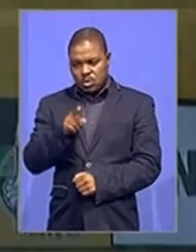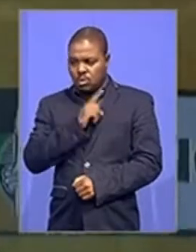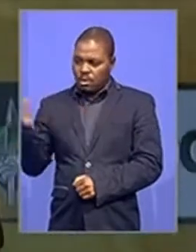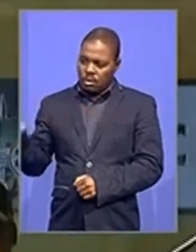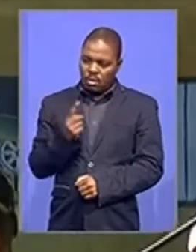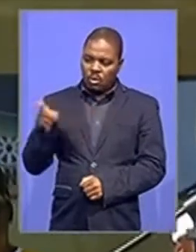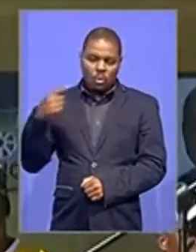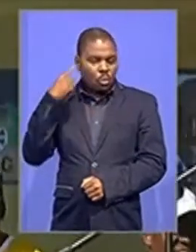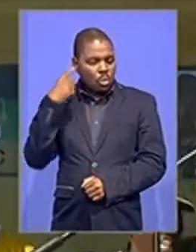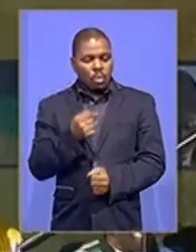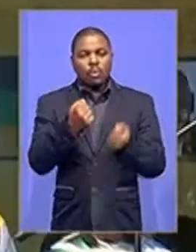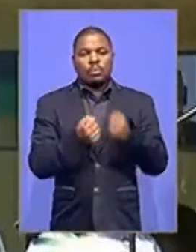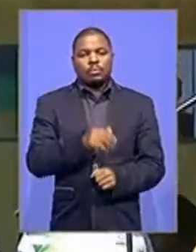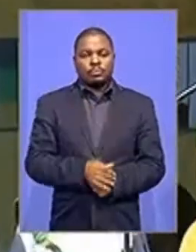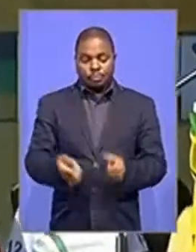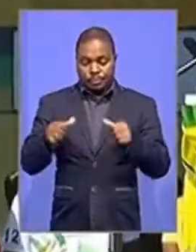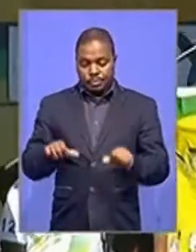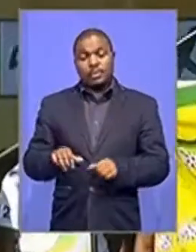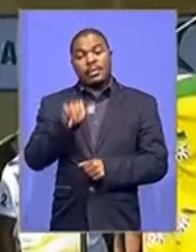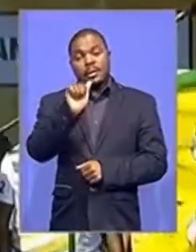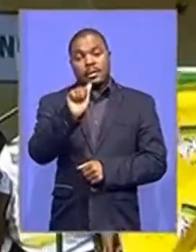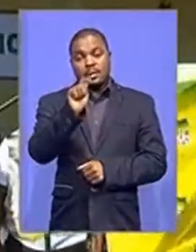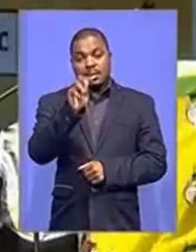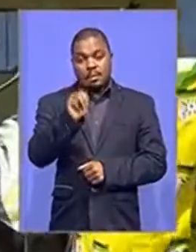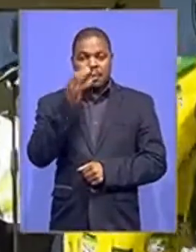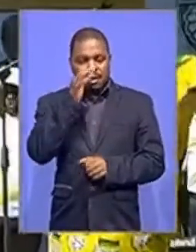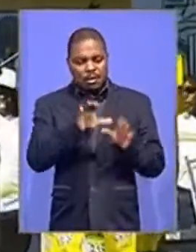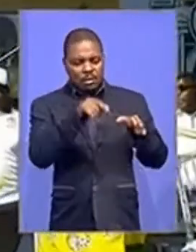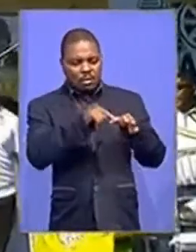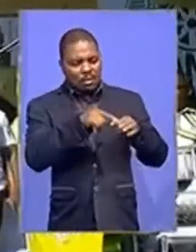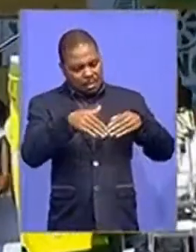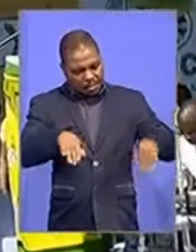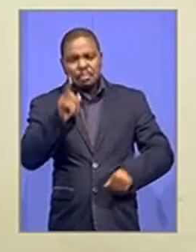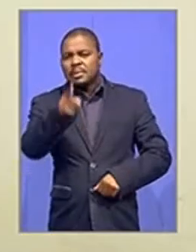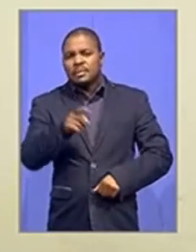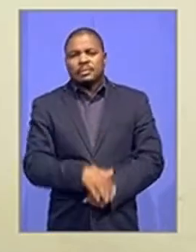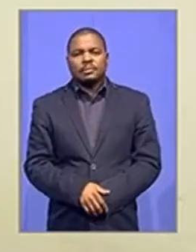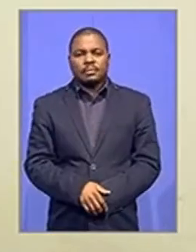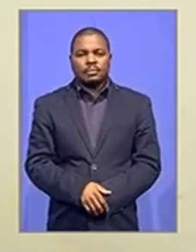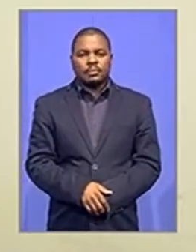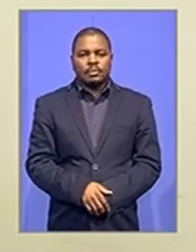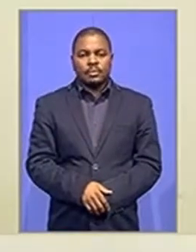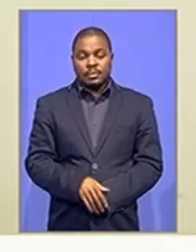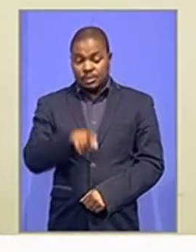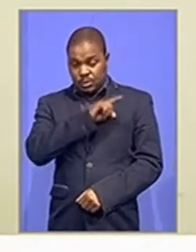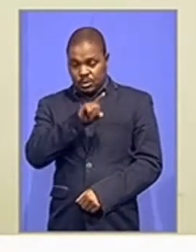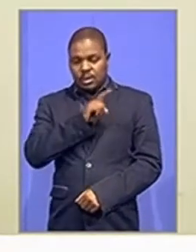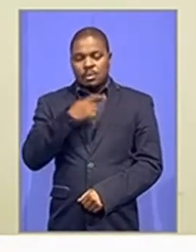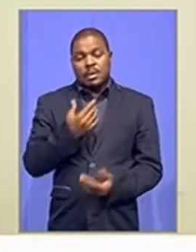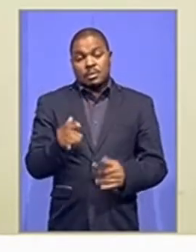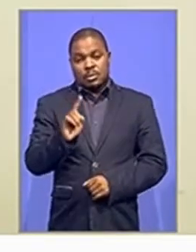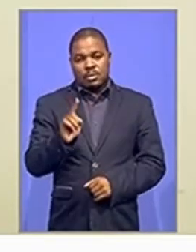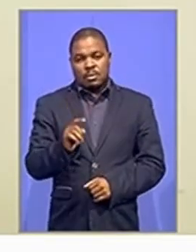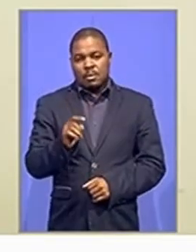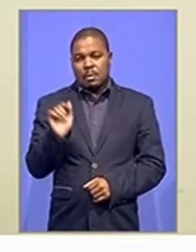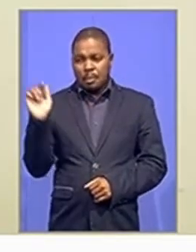Mo letlhakore le lengwe ATM e ikuela gore komishene eo e se tseye letlhakore. It is for that reason that we expect anyone as a party